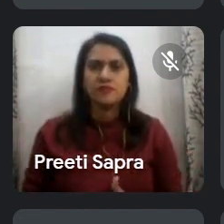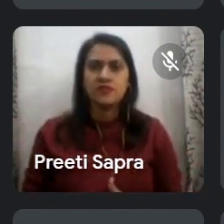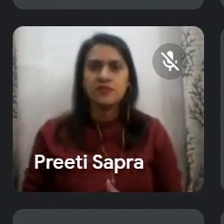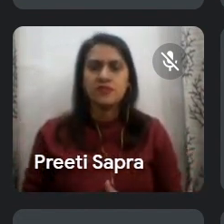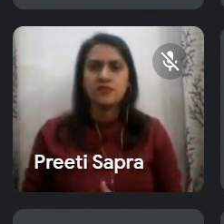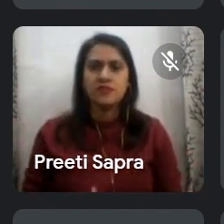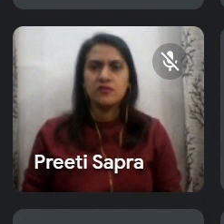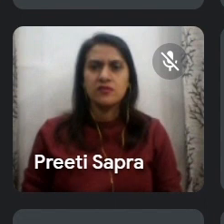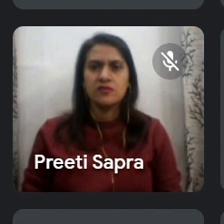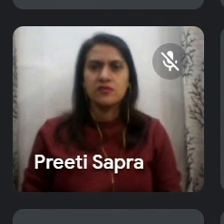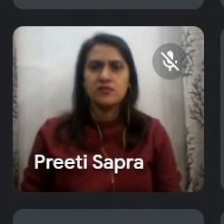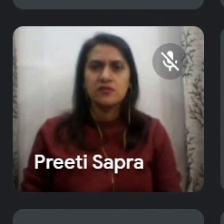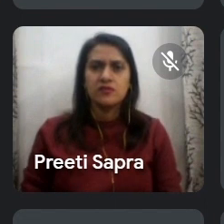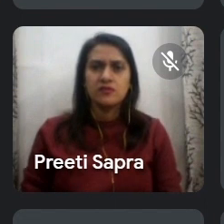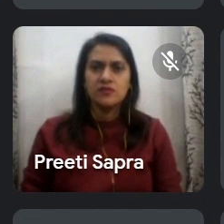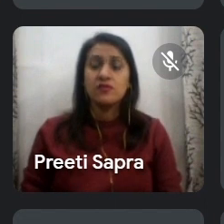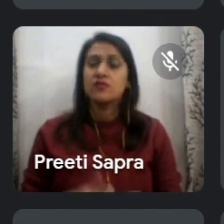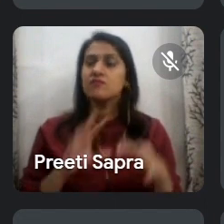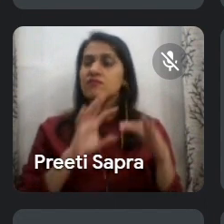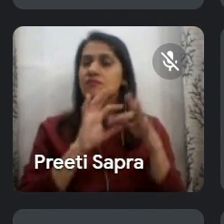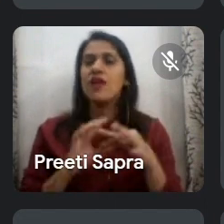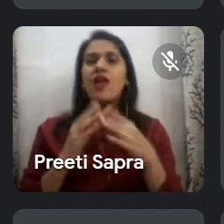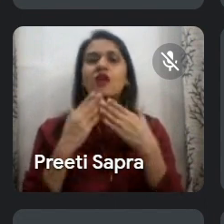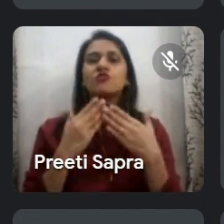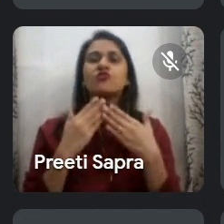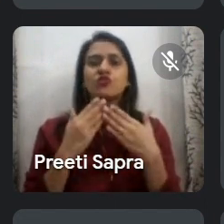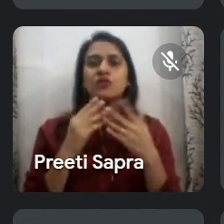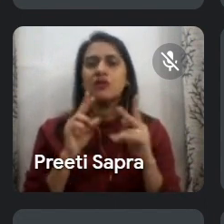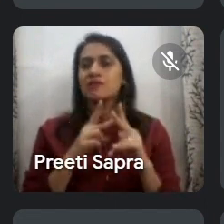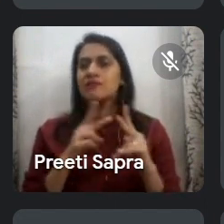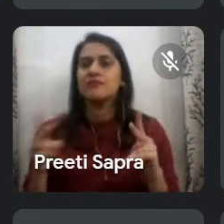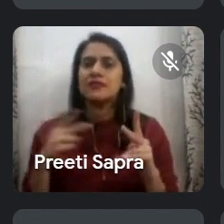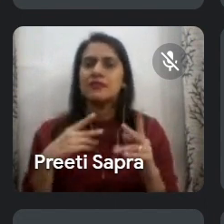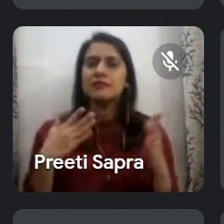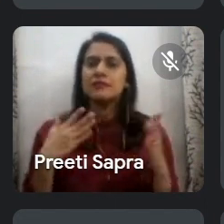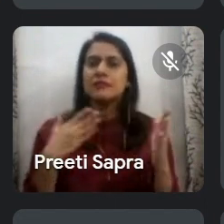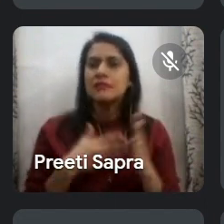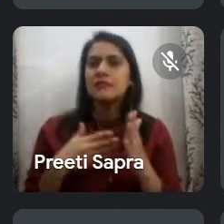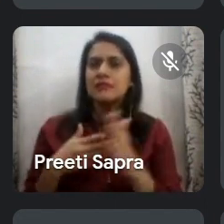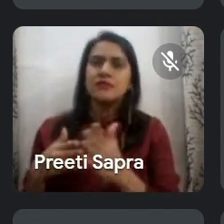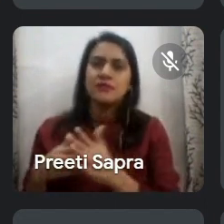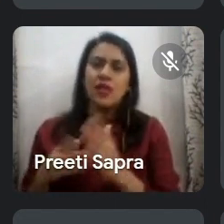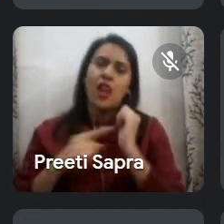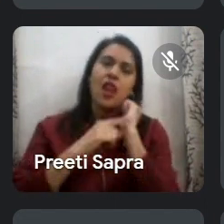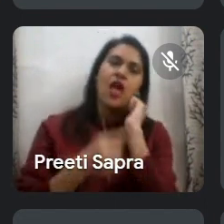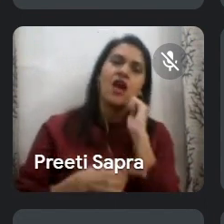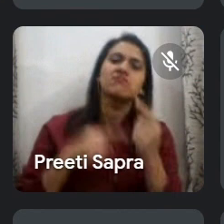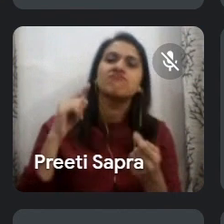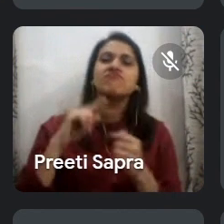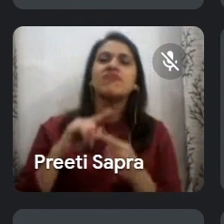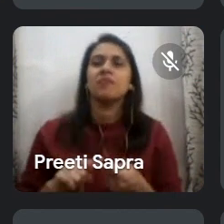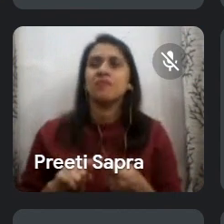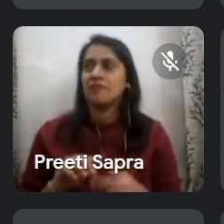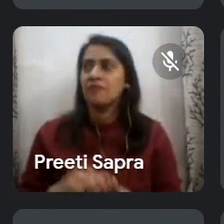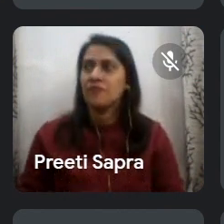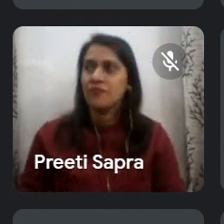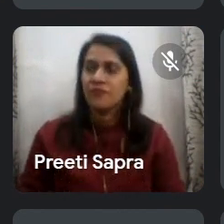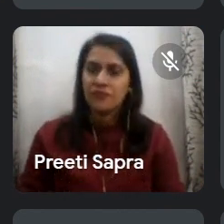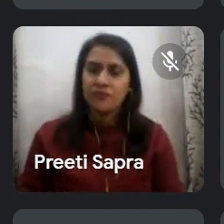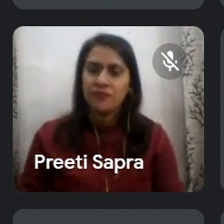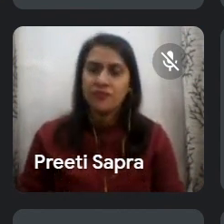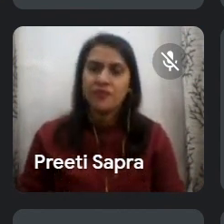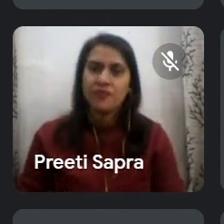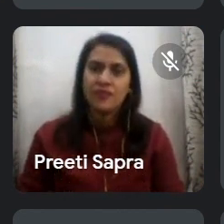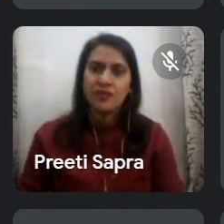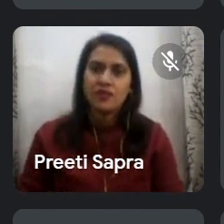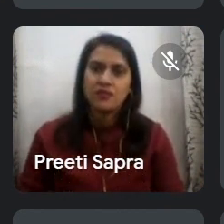dispositional difficulties that I've had with education and all that stuff. All of this in the very last minute. So what I'm also trying to admit